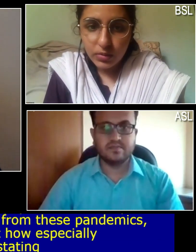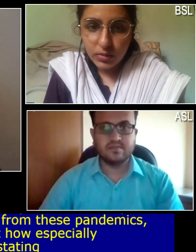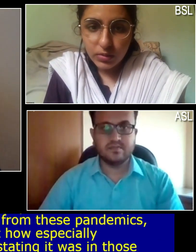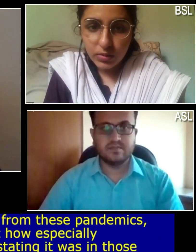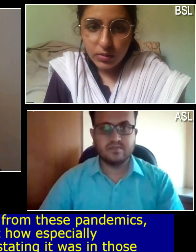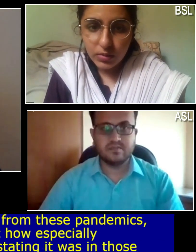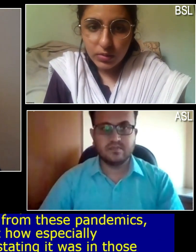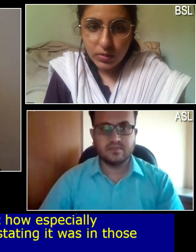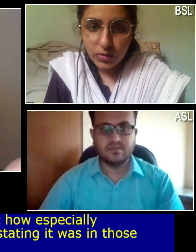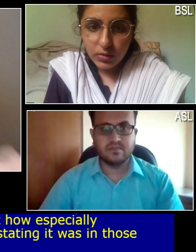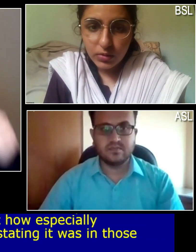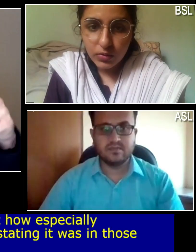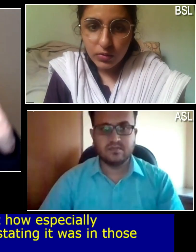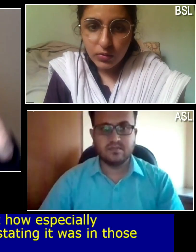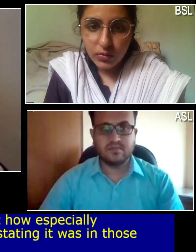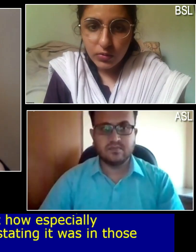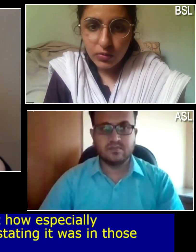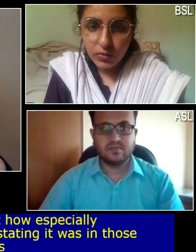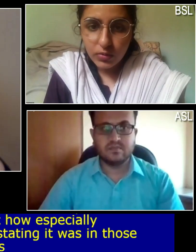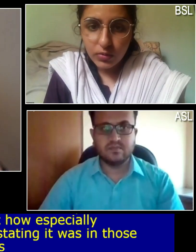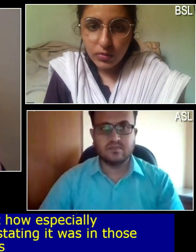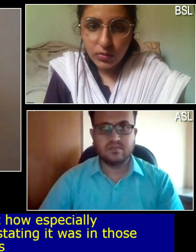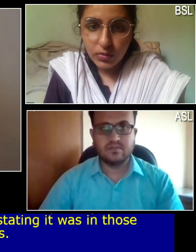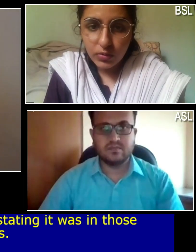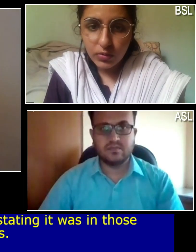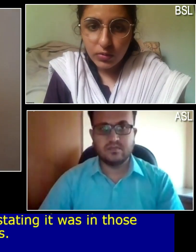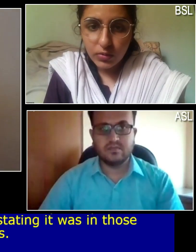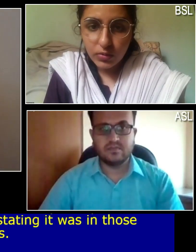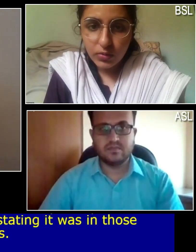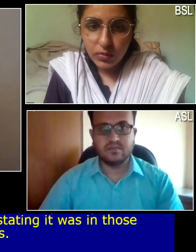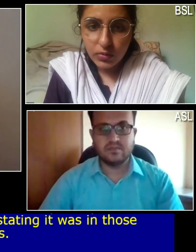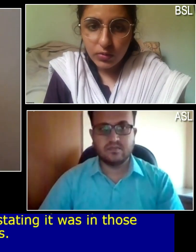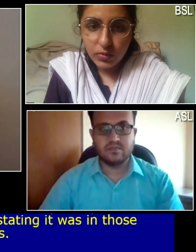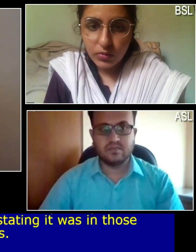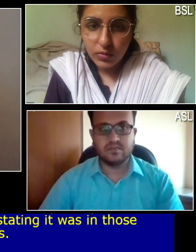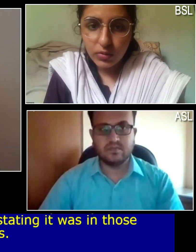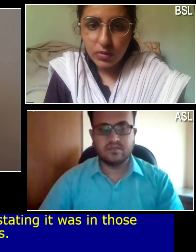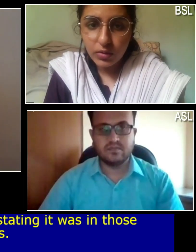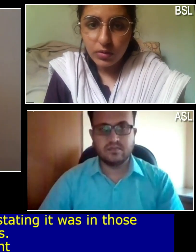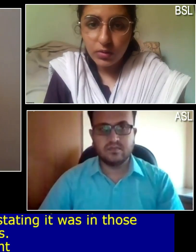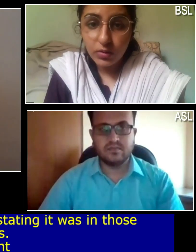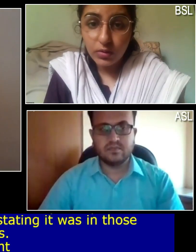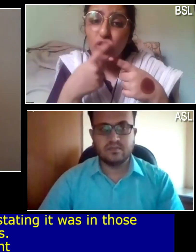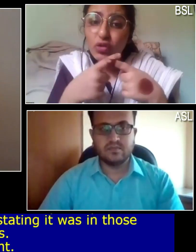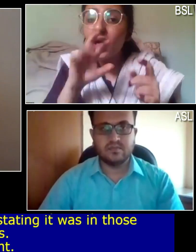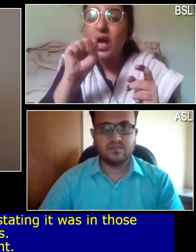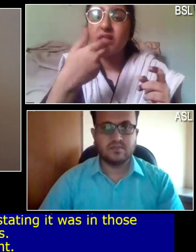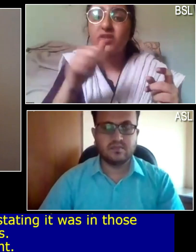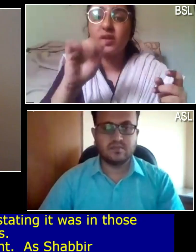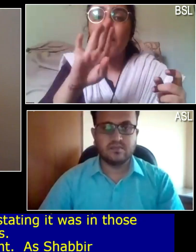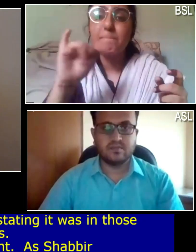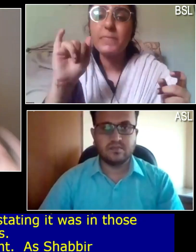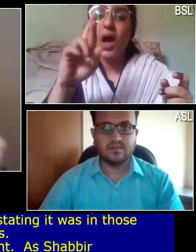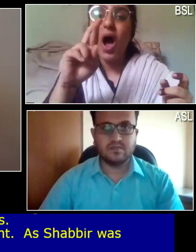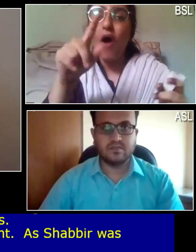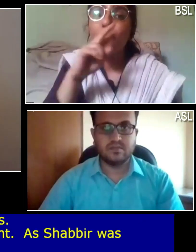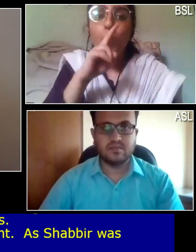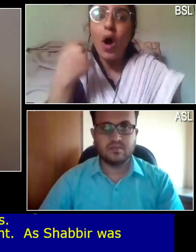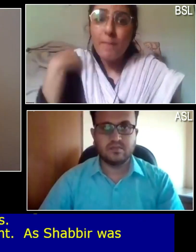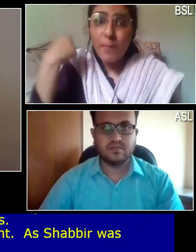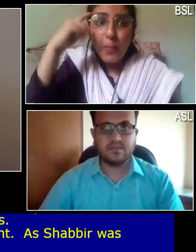living with disabilities. Now, in this pandemic, it's different. As Shabbir was pointing out, we now have the technology to keep